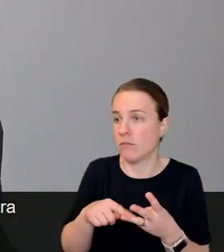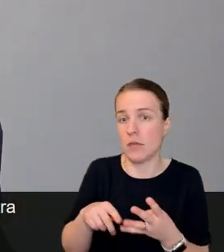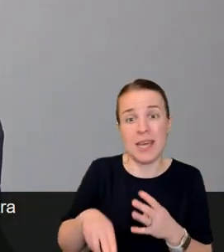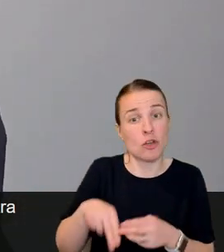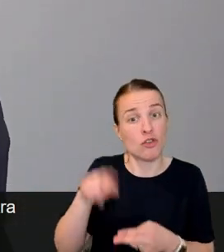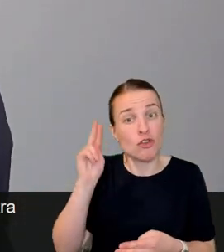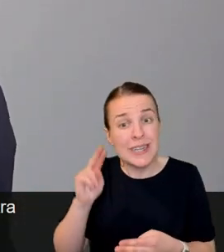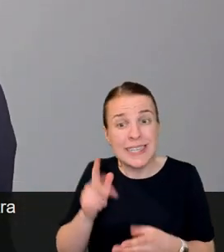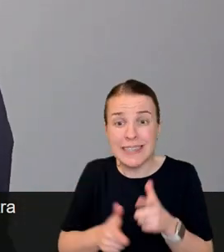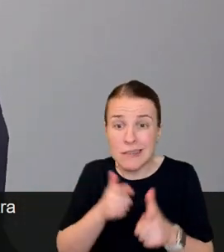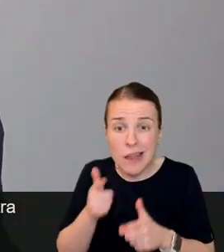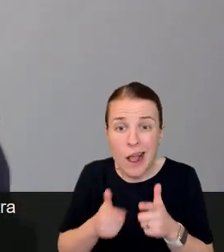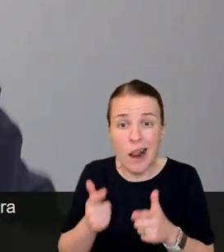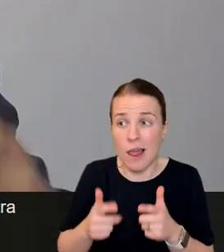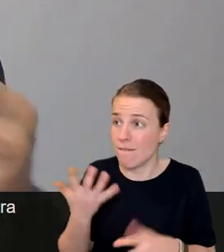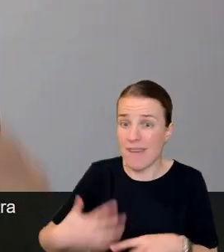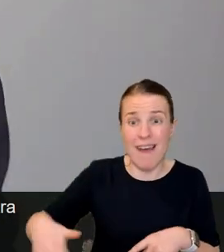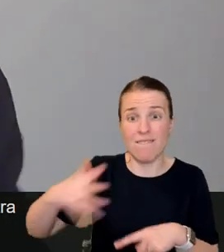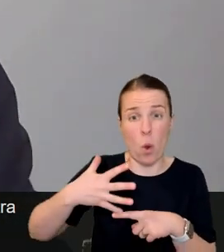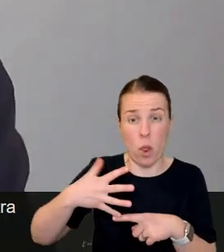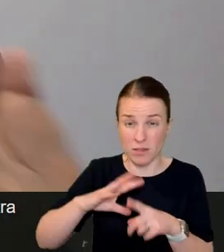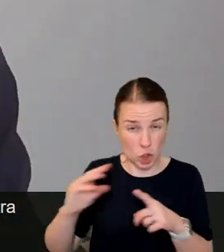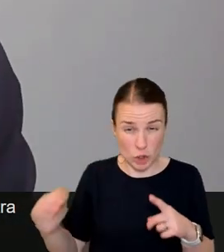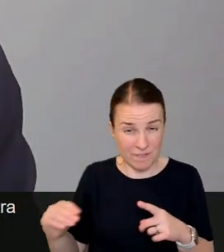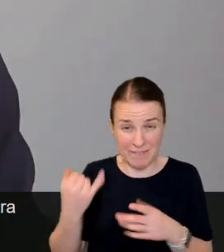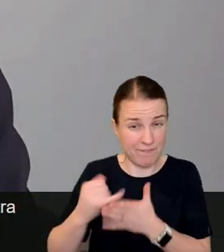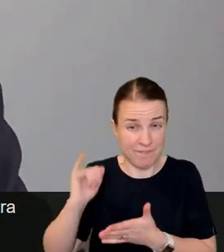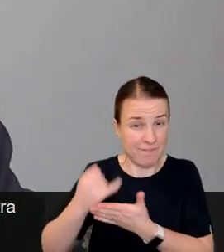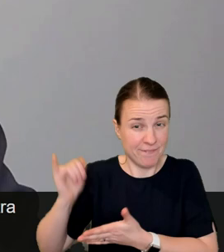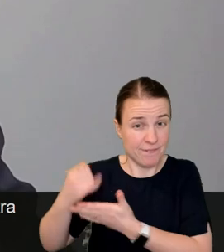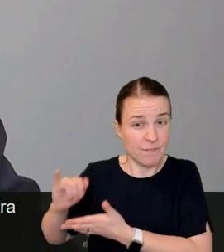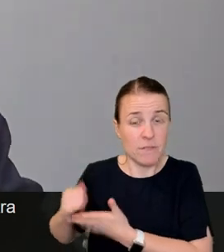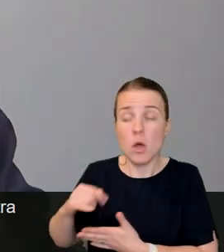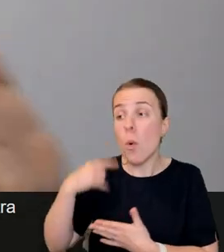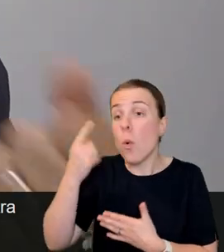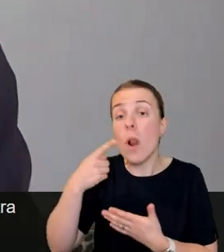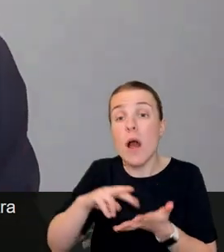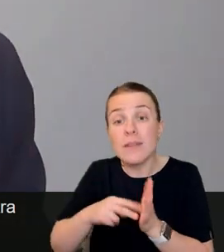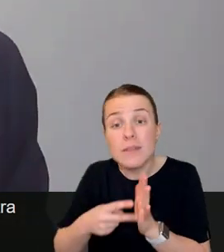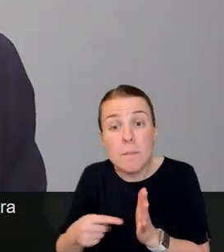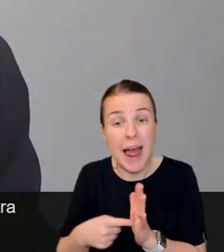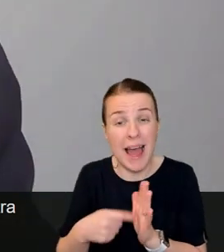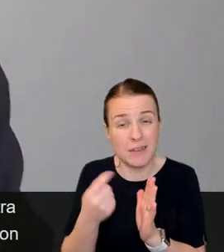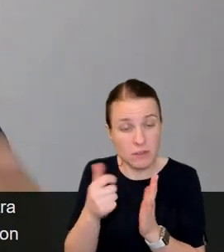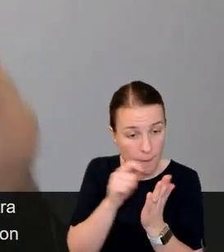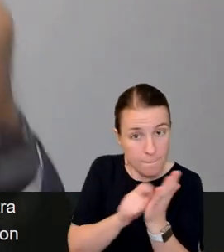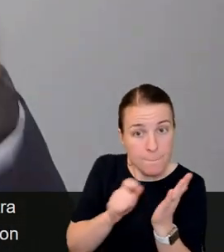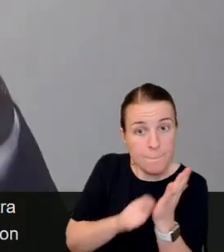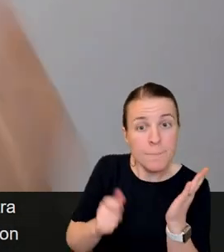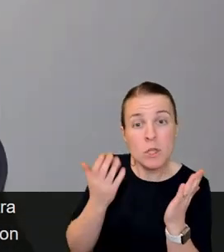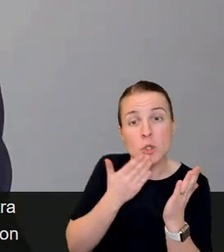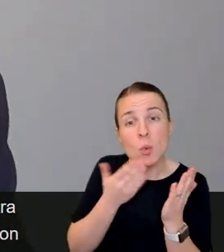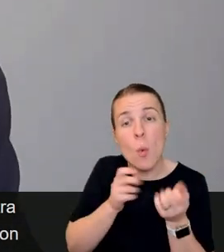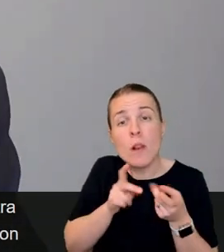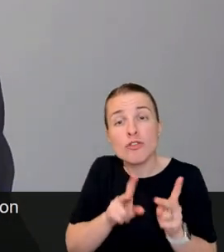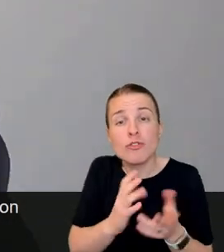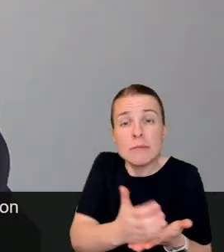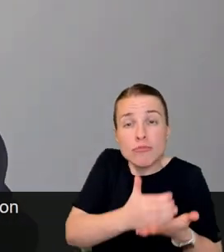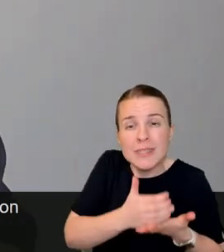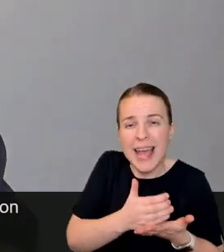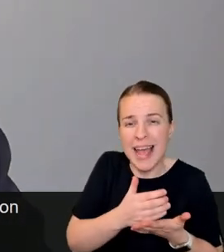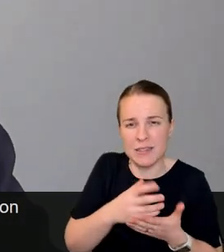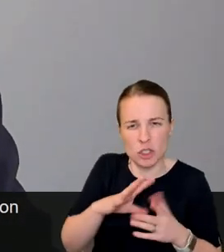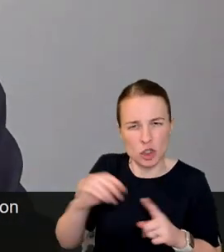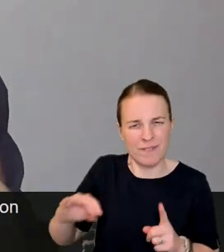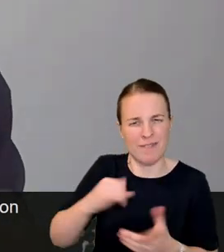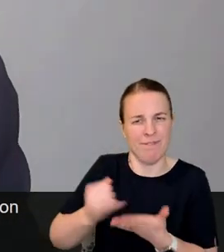of widening pavements, of our London plan, of some of our school streets. And so what I'd say to those watching is judge